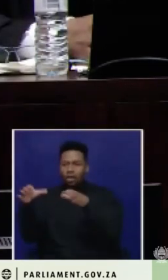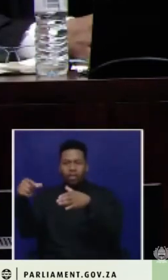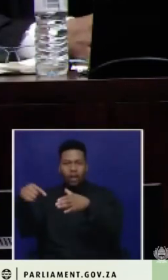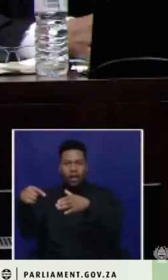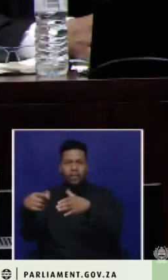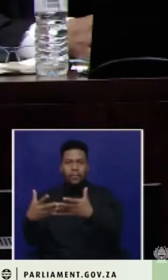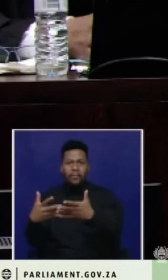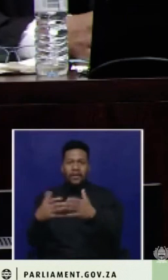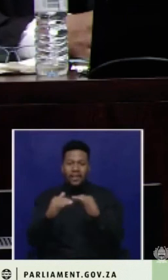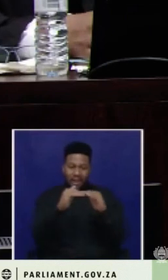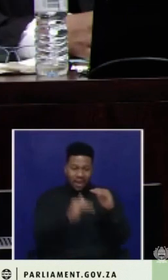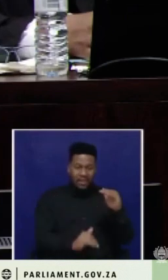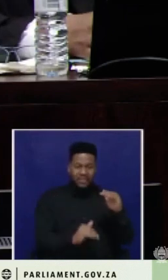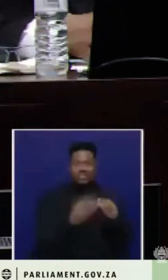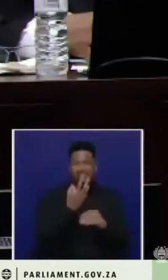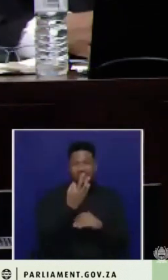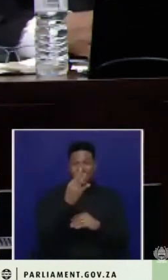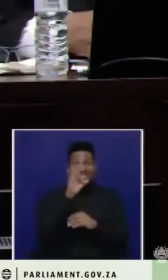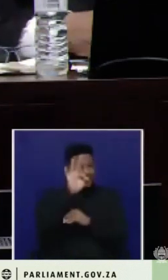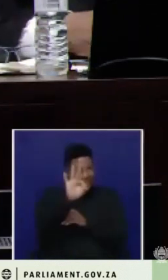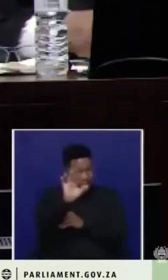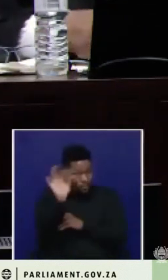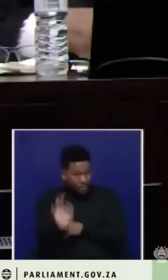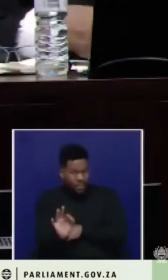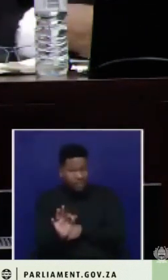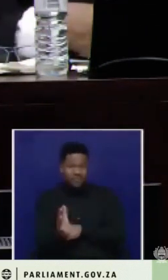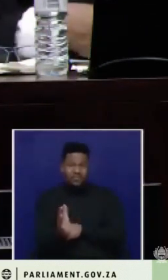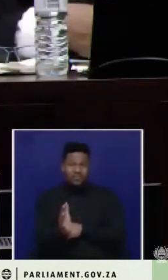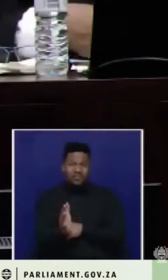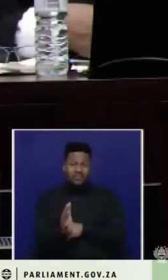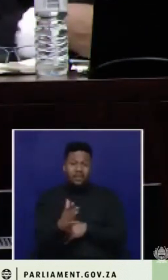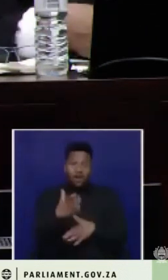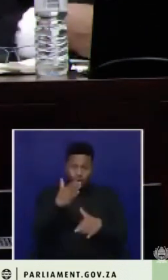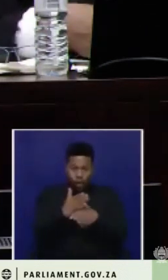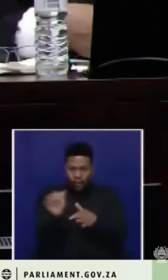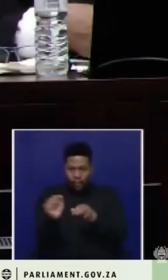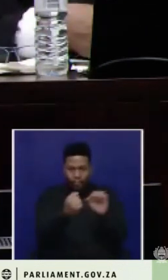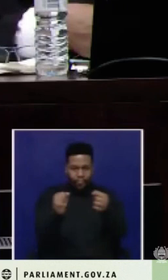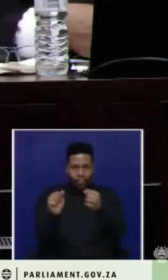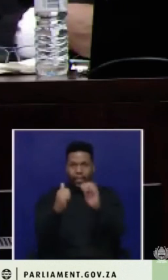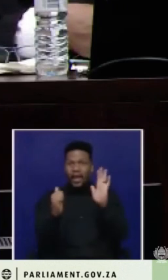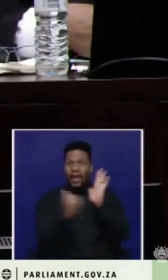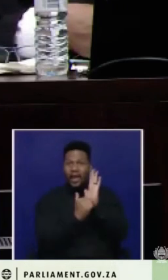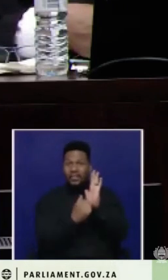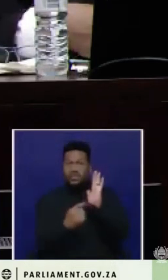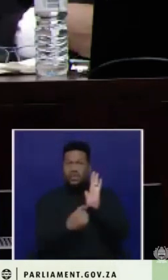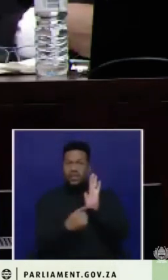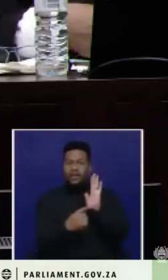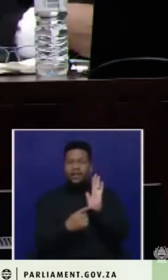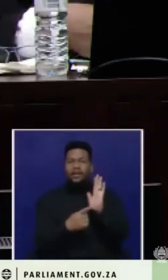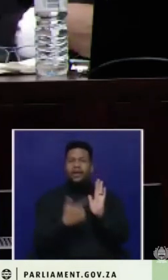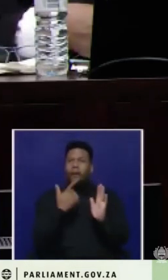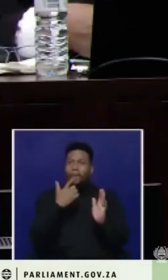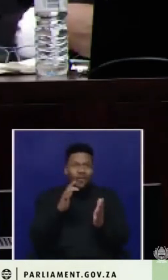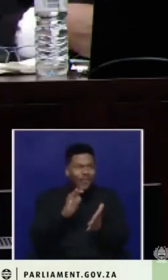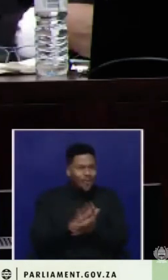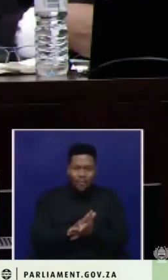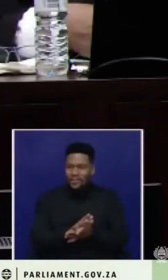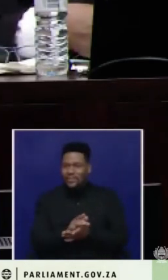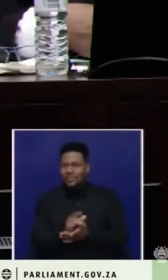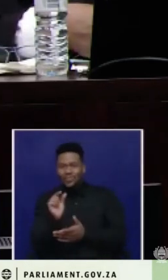3%. Amendments to the Employment Equity Act in January promise stronger inclusion, but